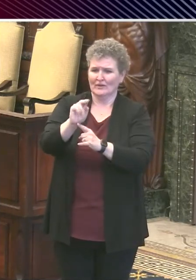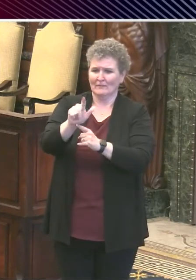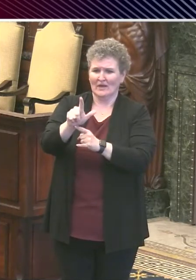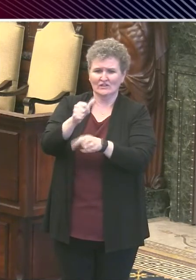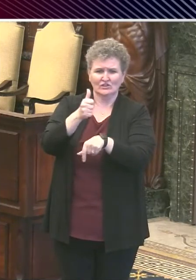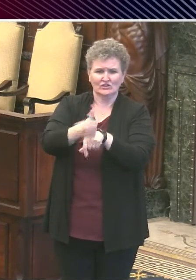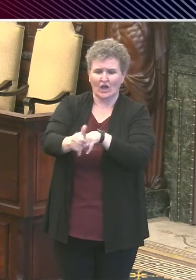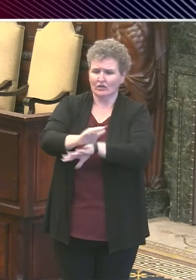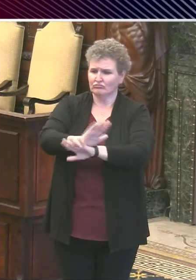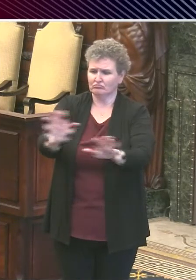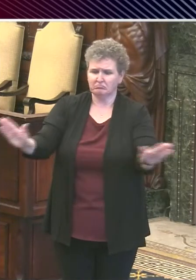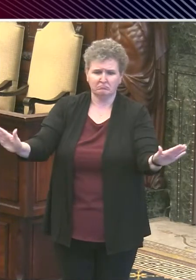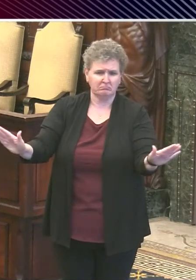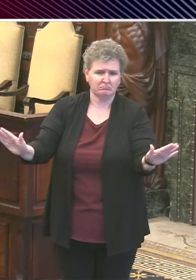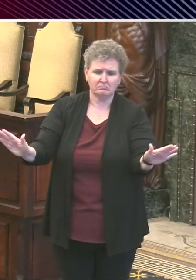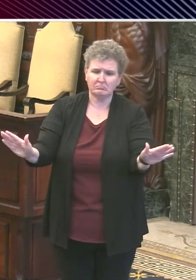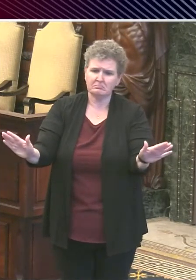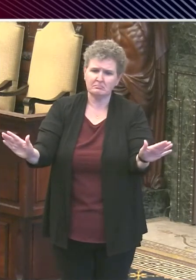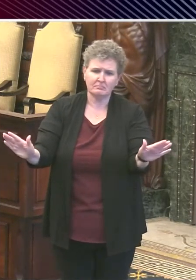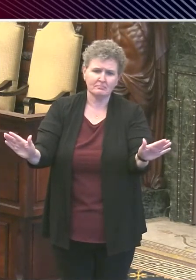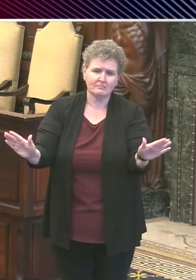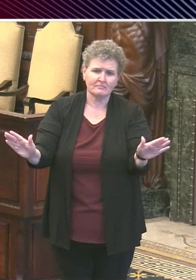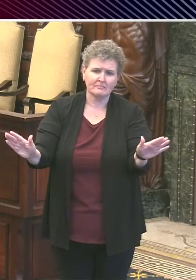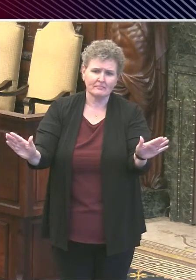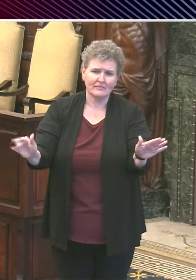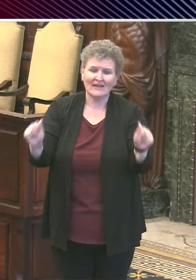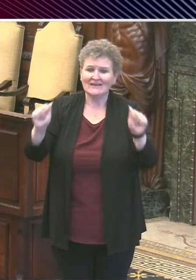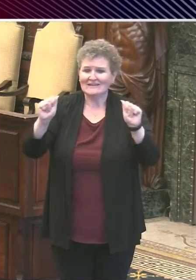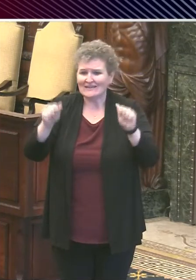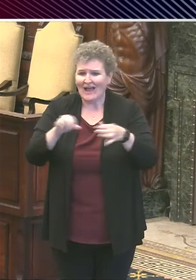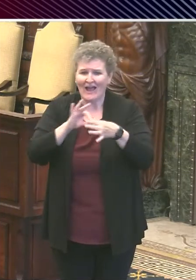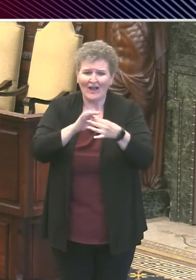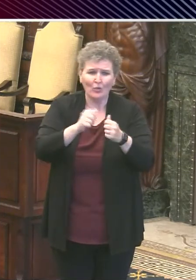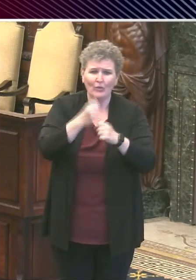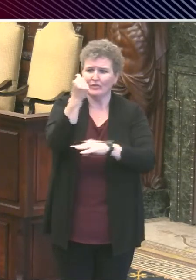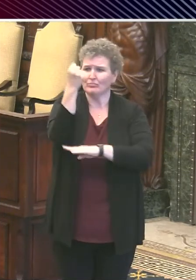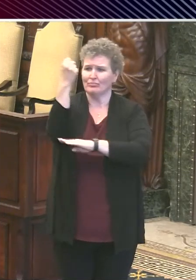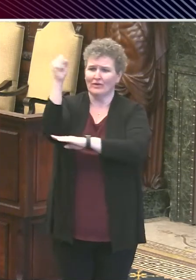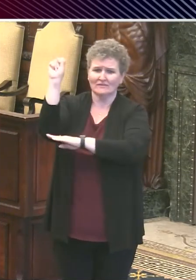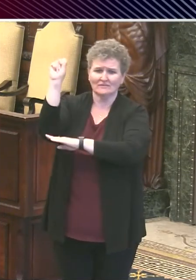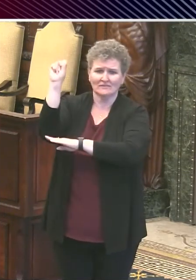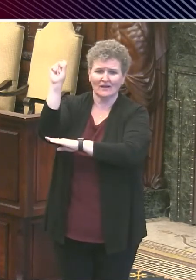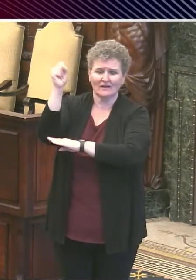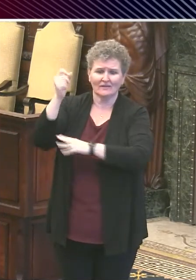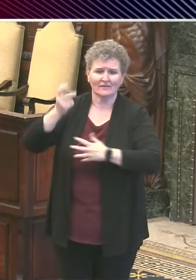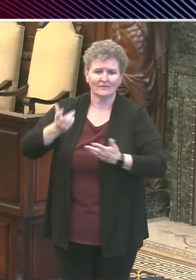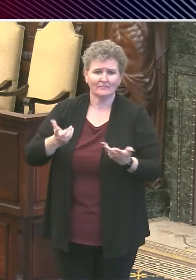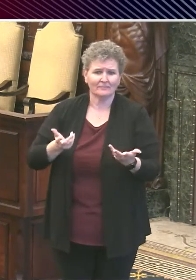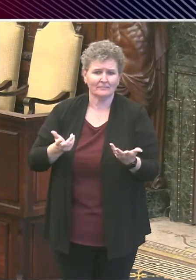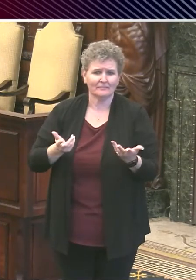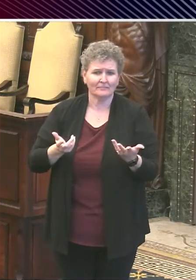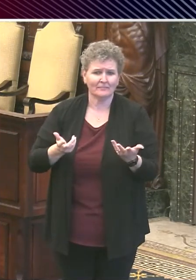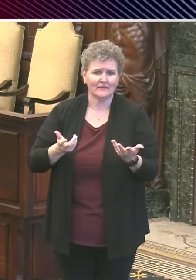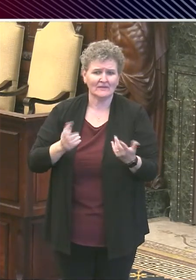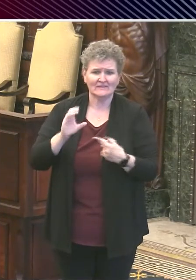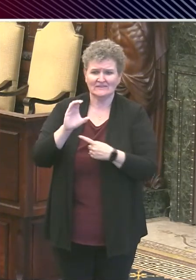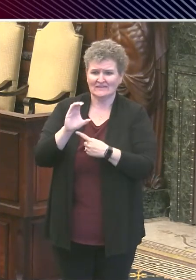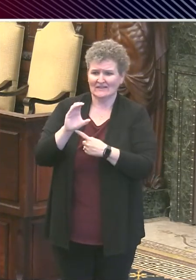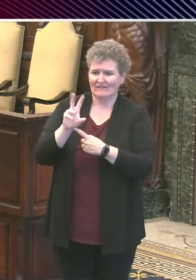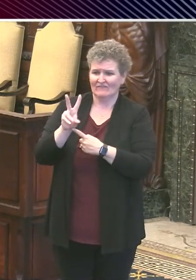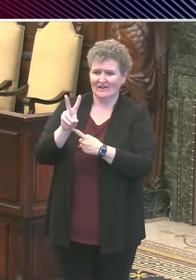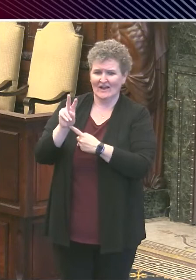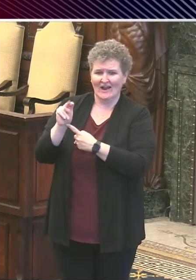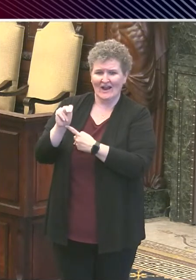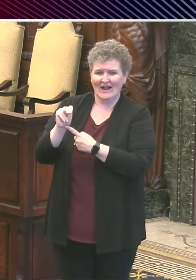for looting or vandalism or anything else has nothing to do with the CBNs. The CBNs are basically tickets that are